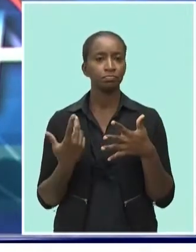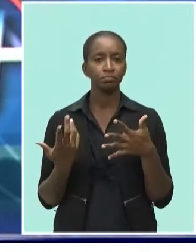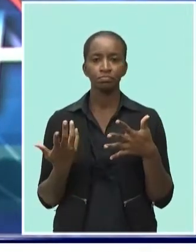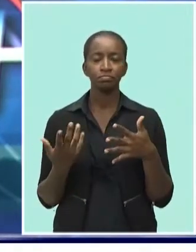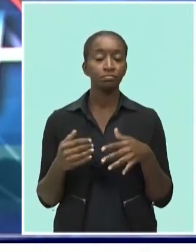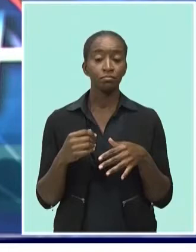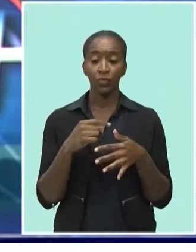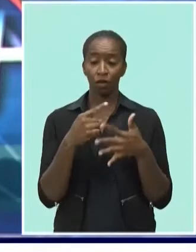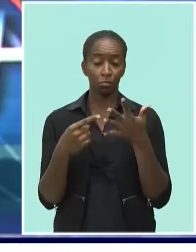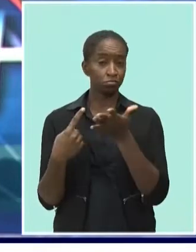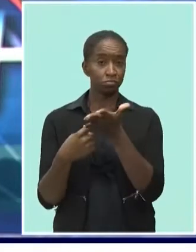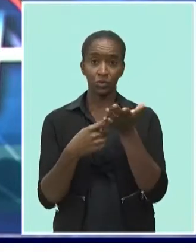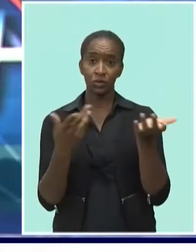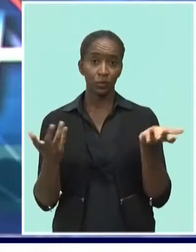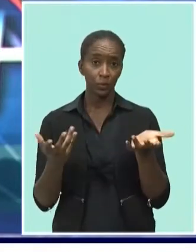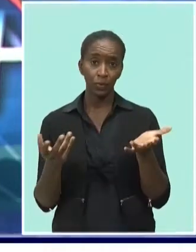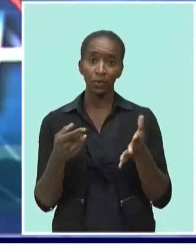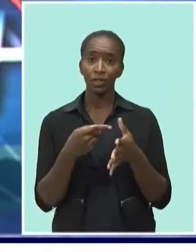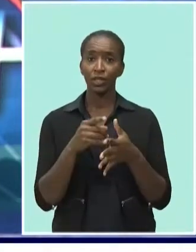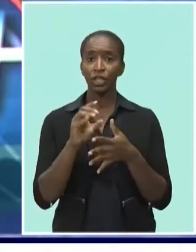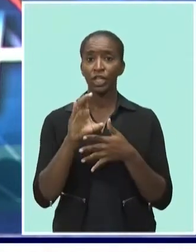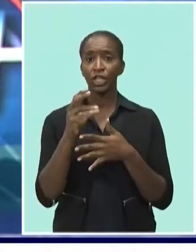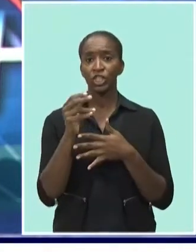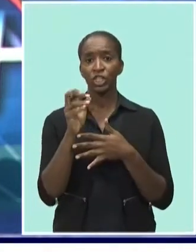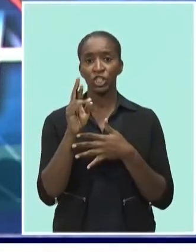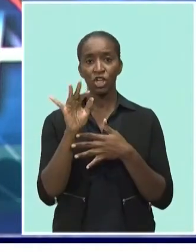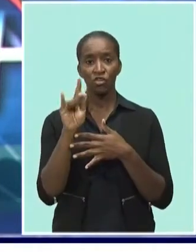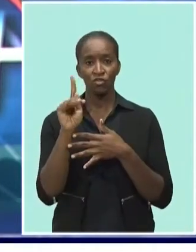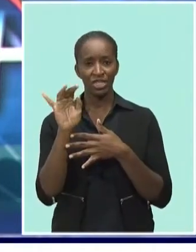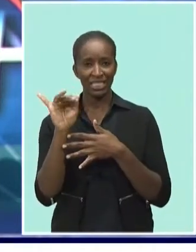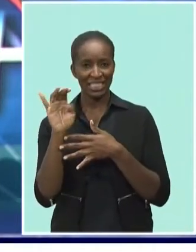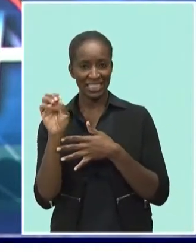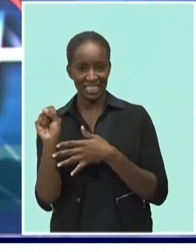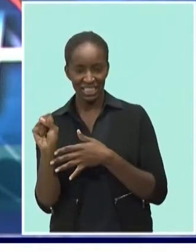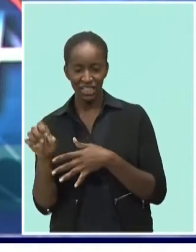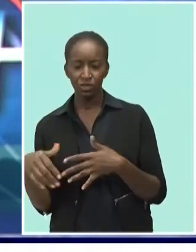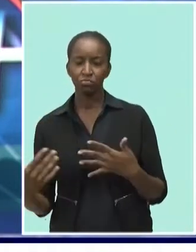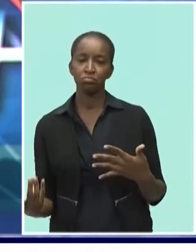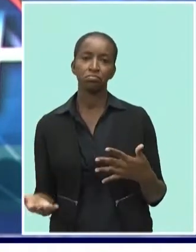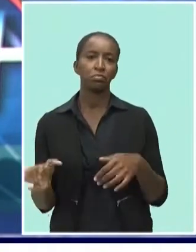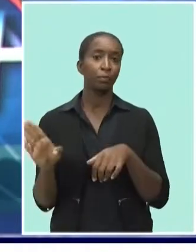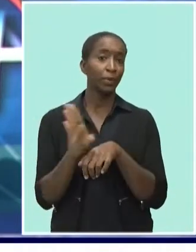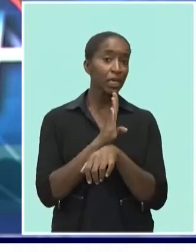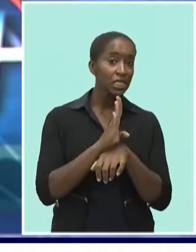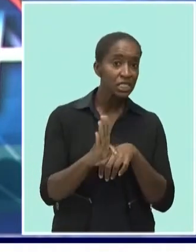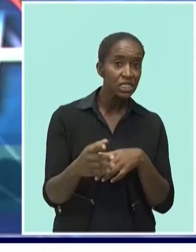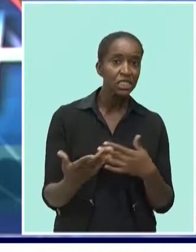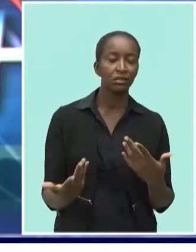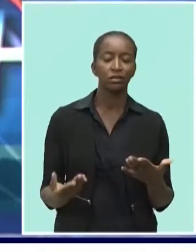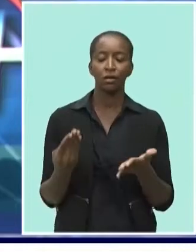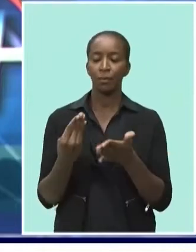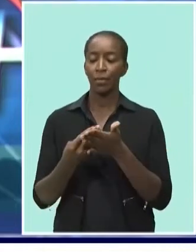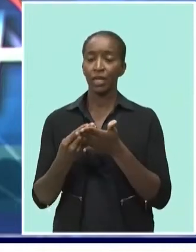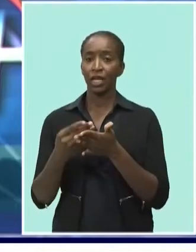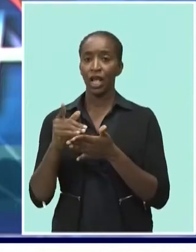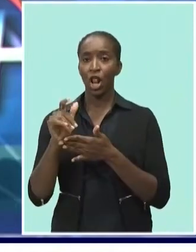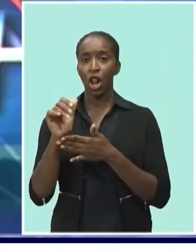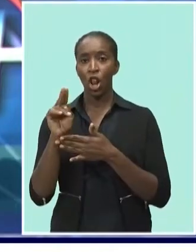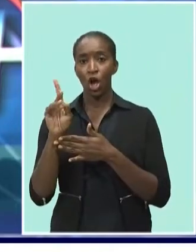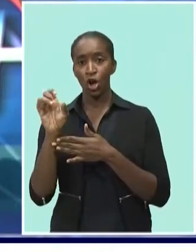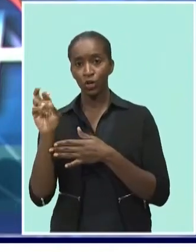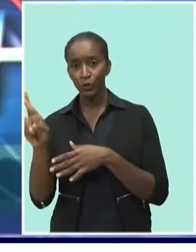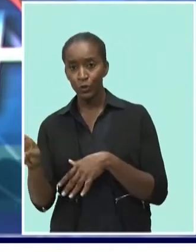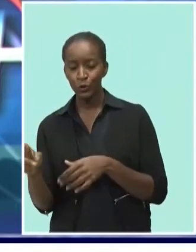bills before the morning session were the Charities Amendment Bill, the Companies Amendment Bill, the Money Laundering and Financing of